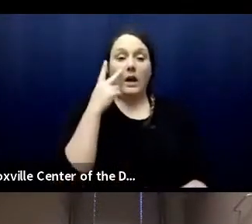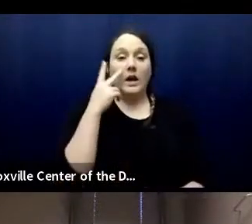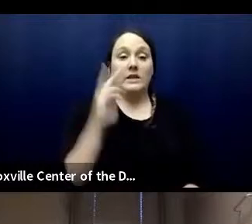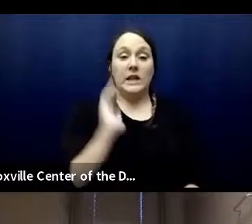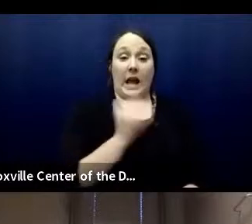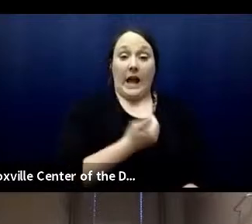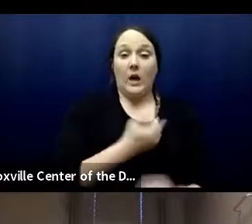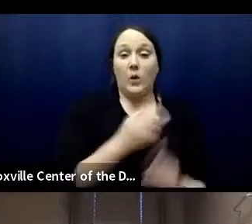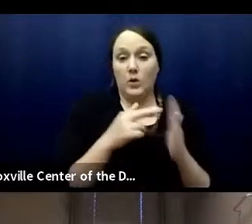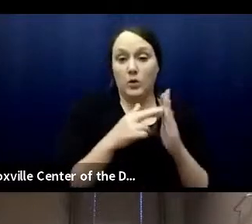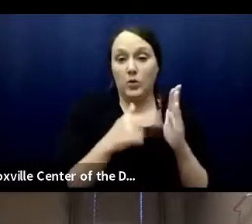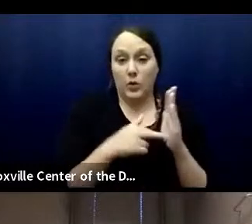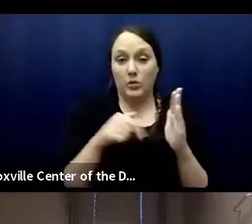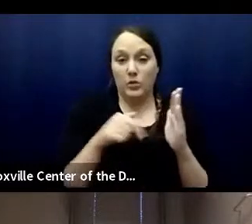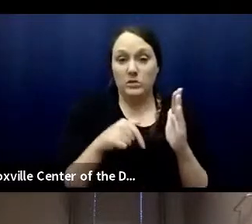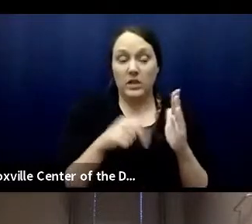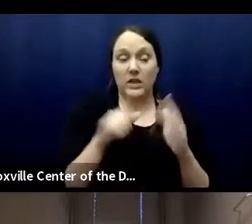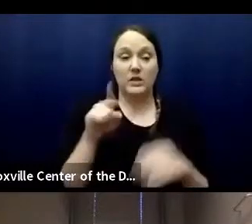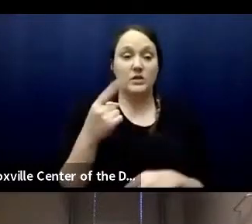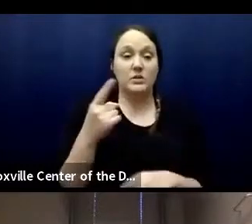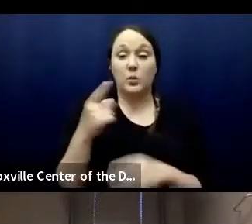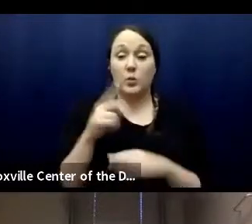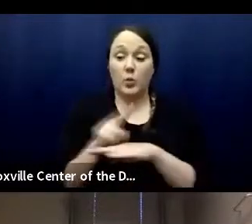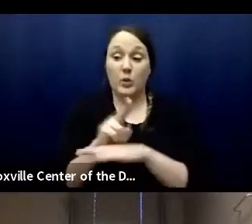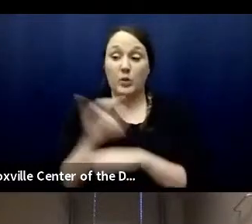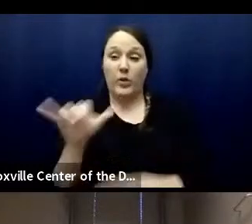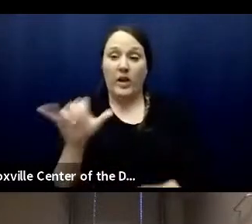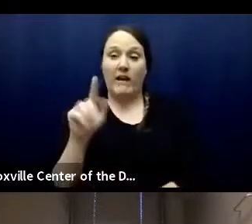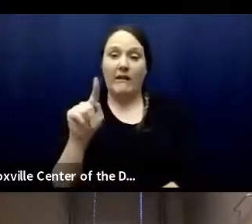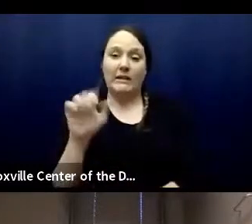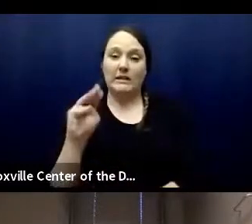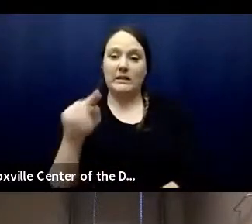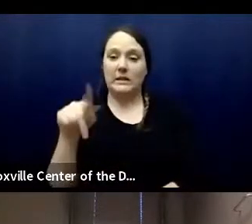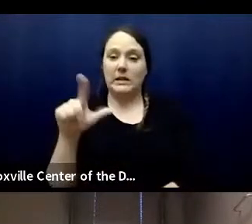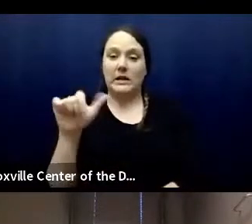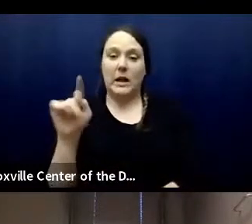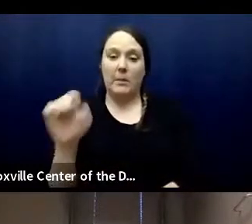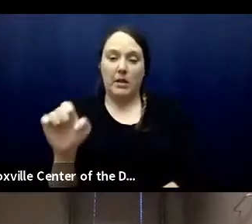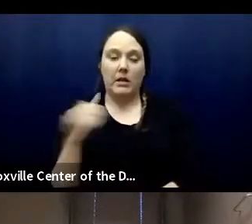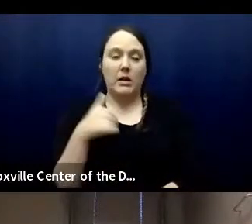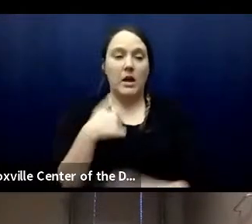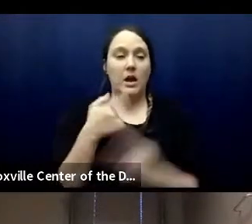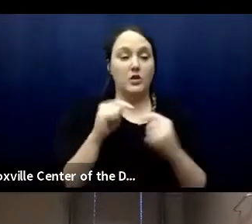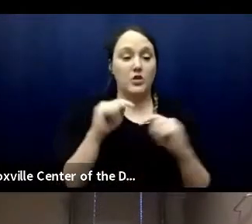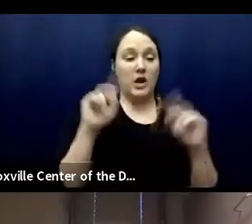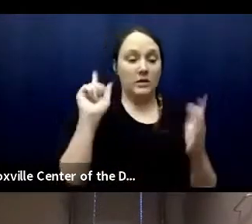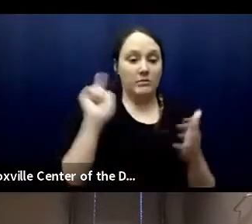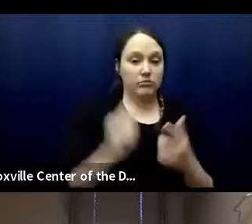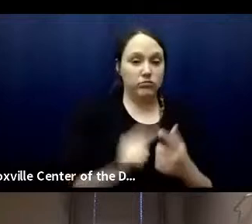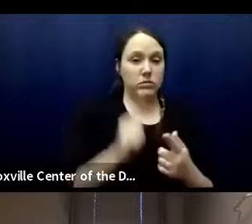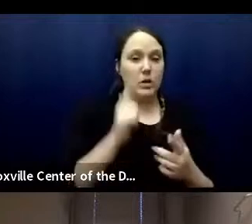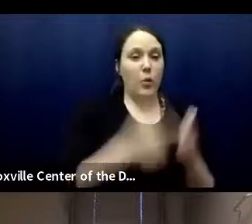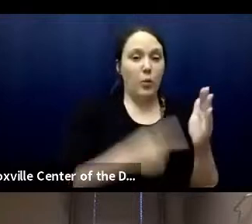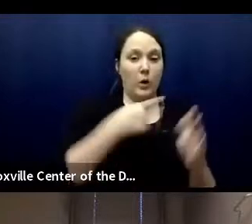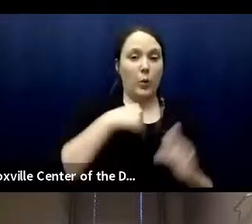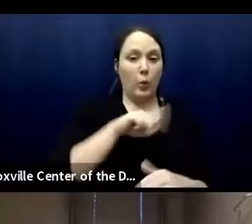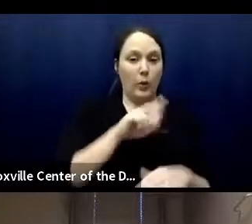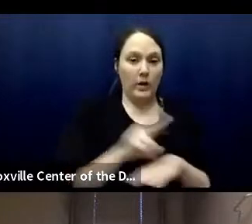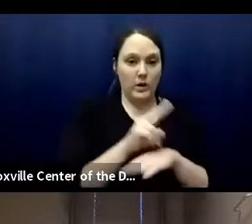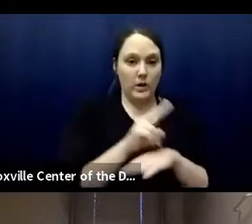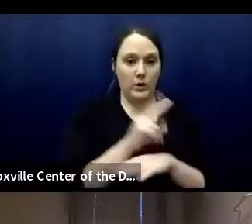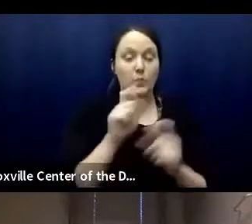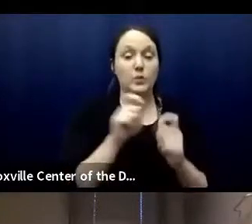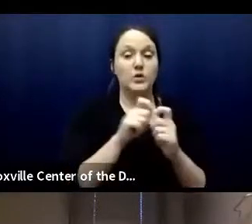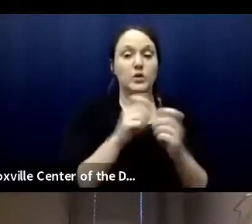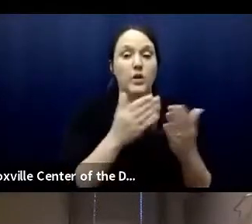our rules. We use that as just a template. I try to hone this down to what's useful for us. So there are certain things in the